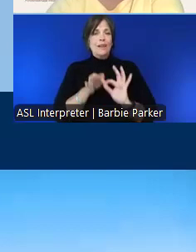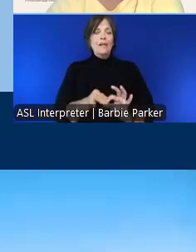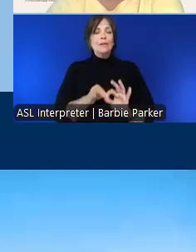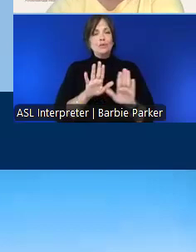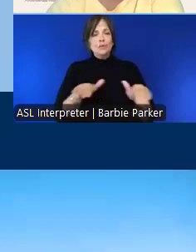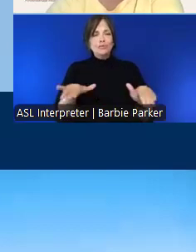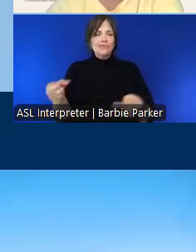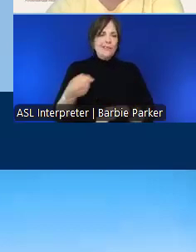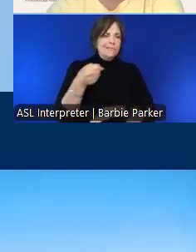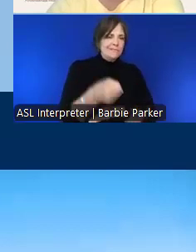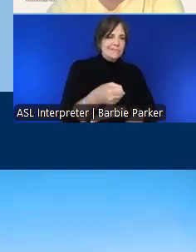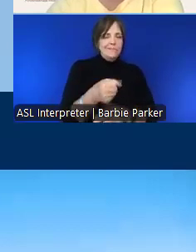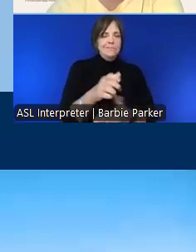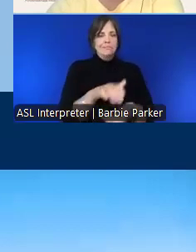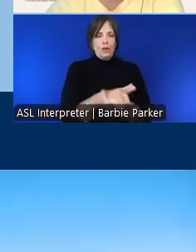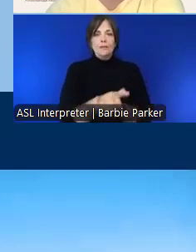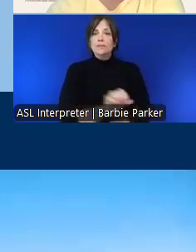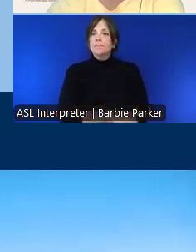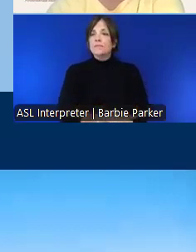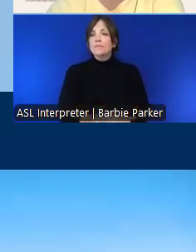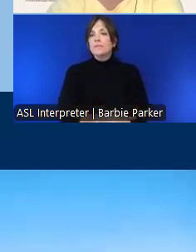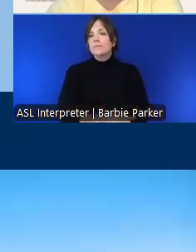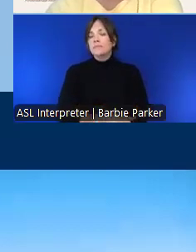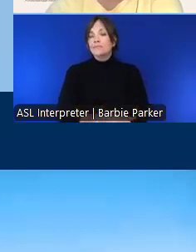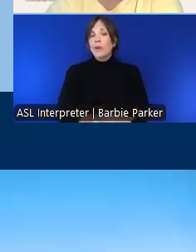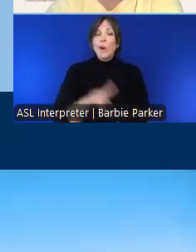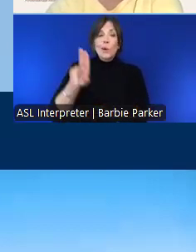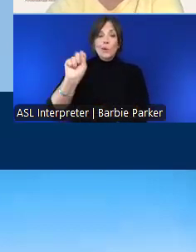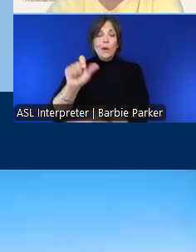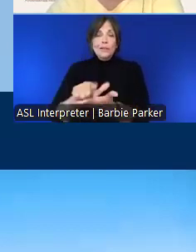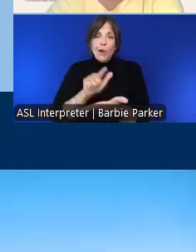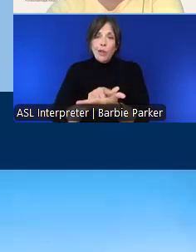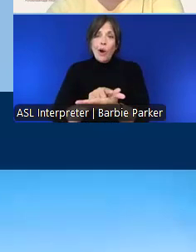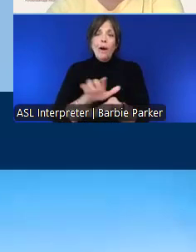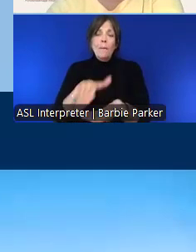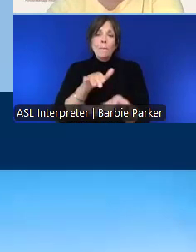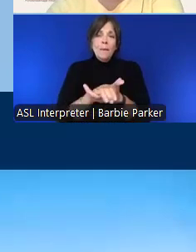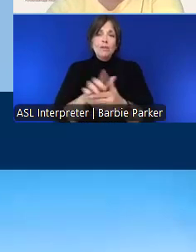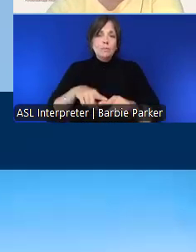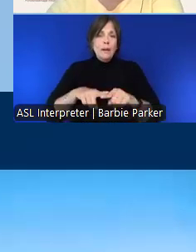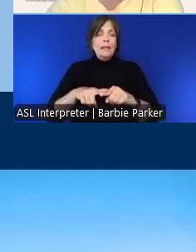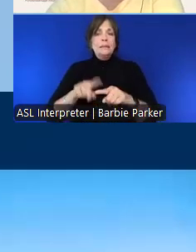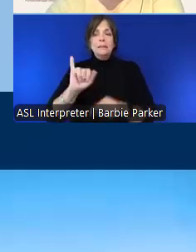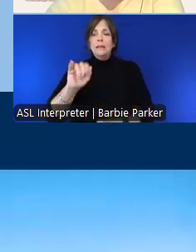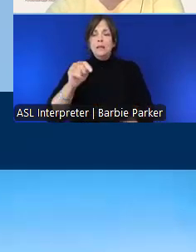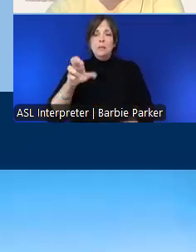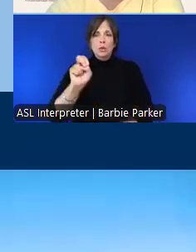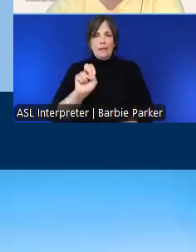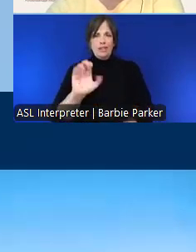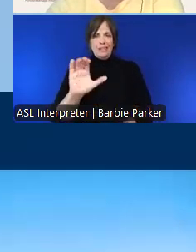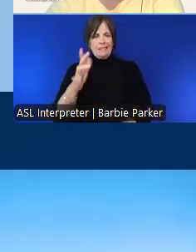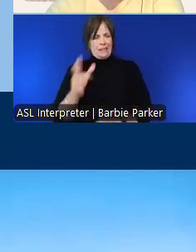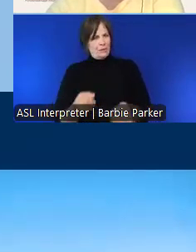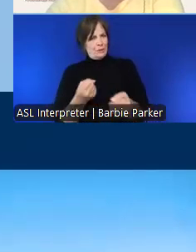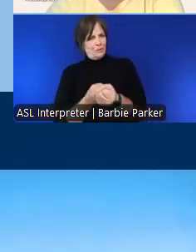and marriage-based immigration policies appear to sanction and facilitate child marriage. And then